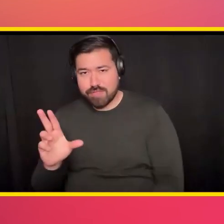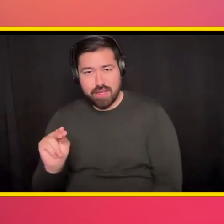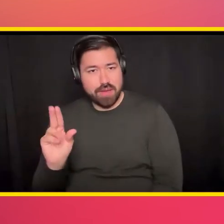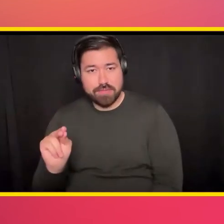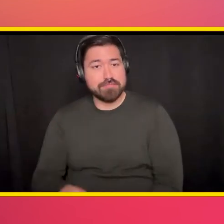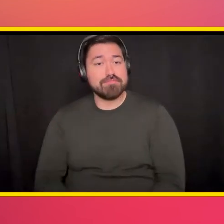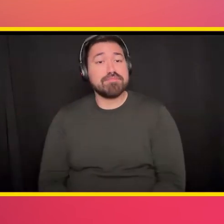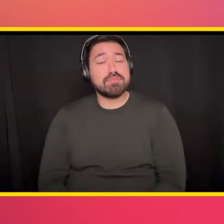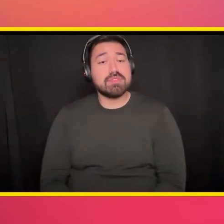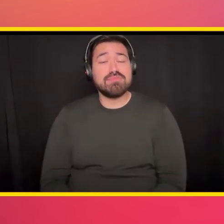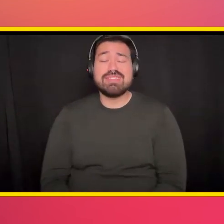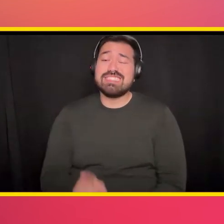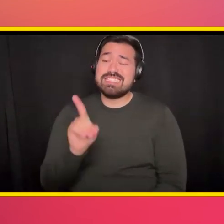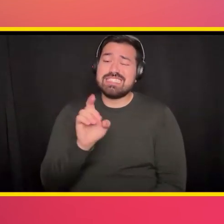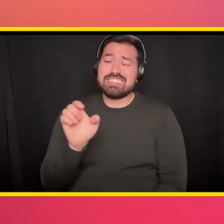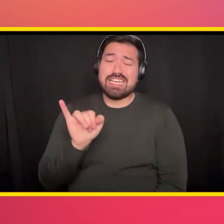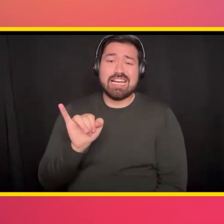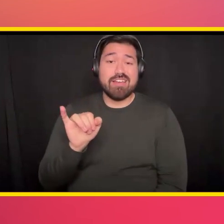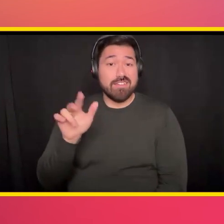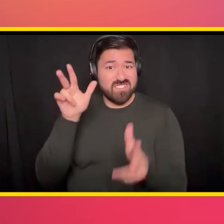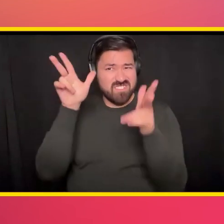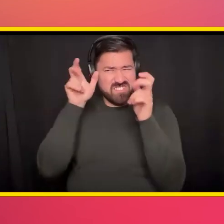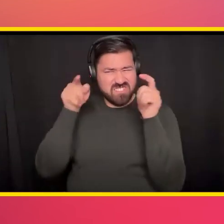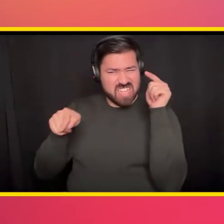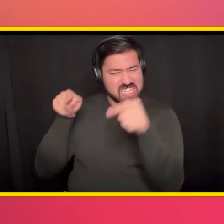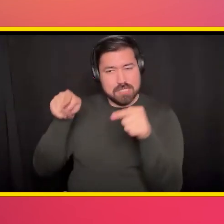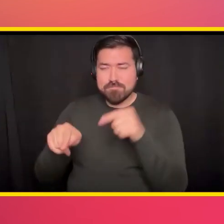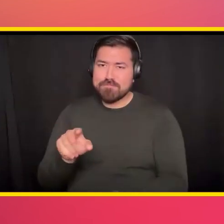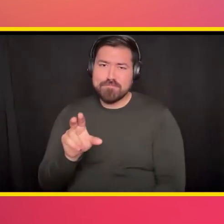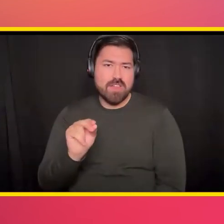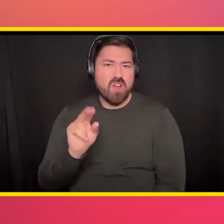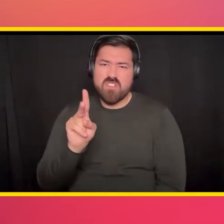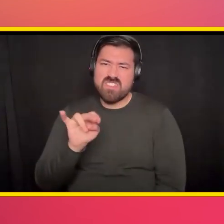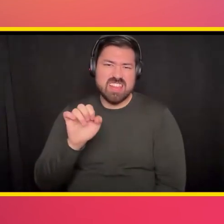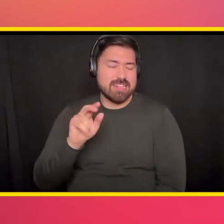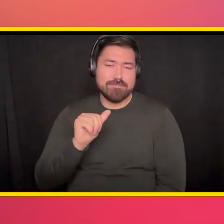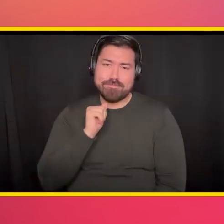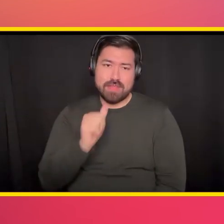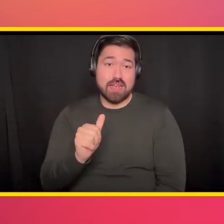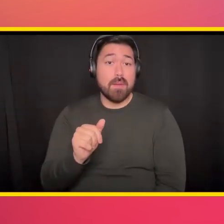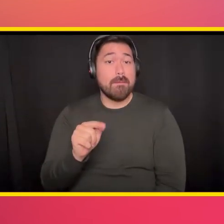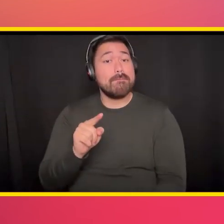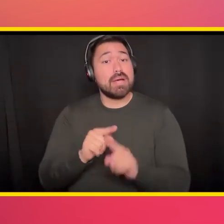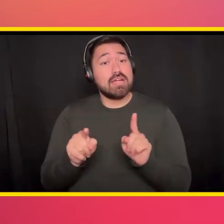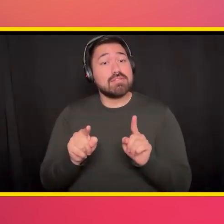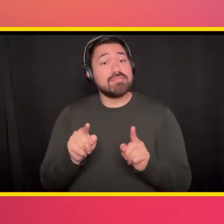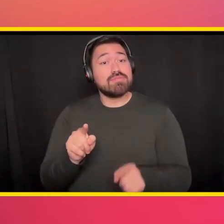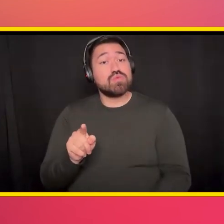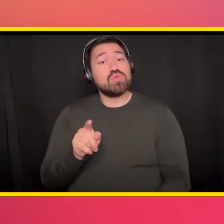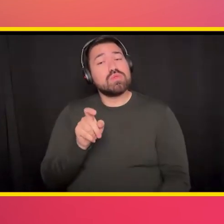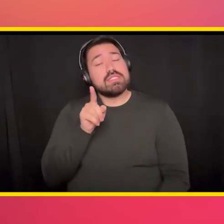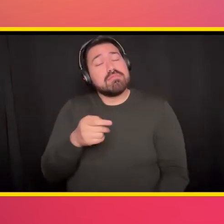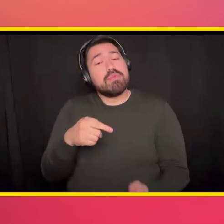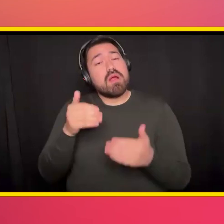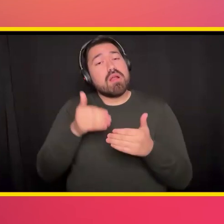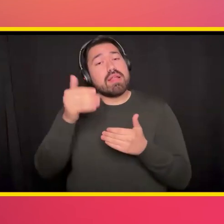I don't think DEI is the villain, although we could get in another conversation about failings within our